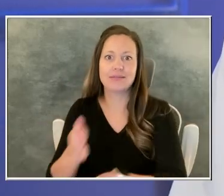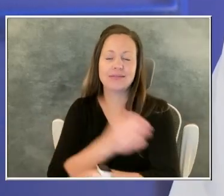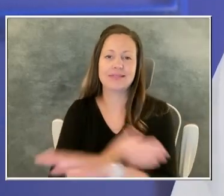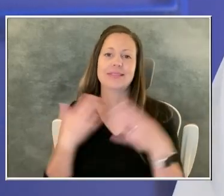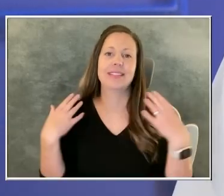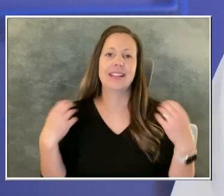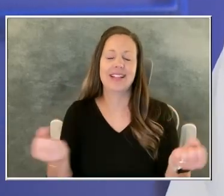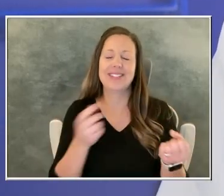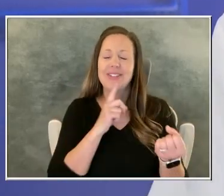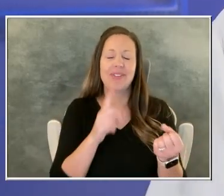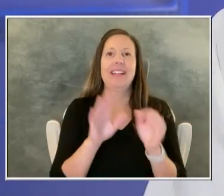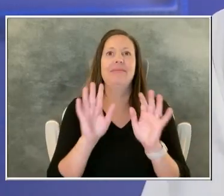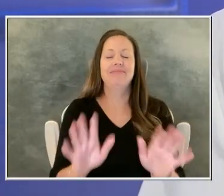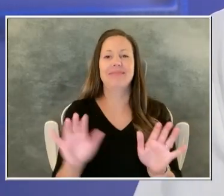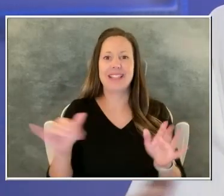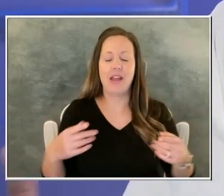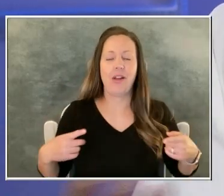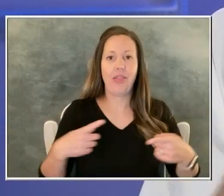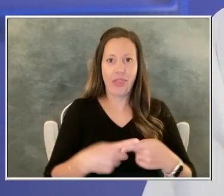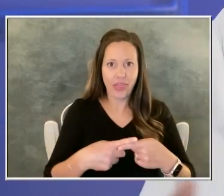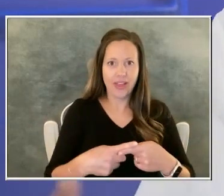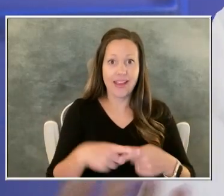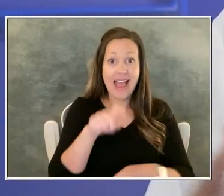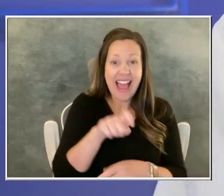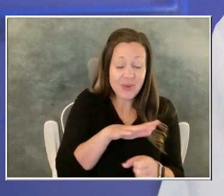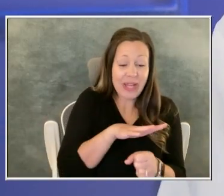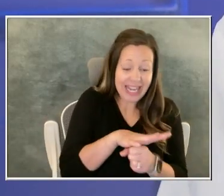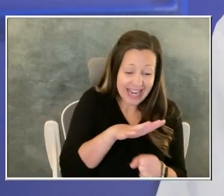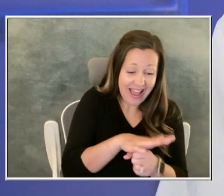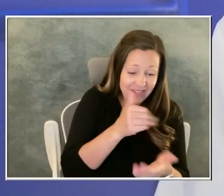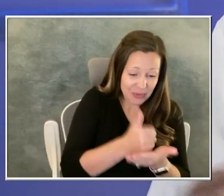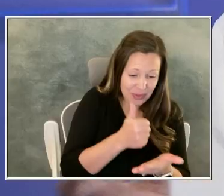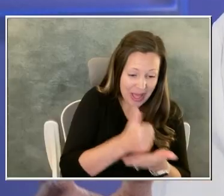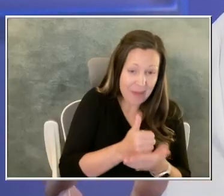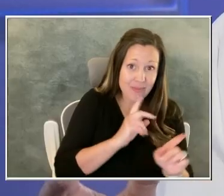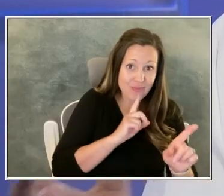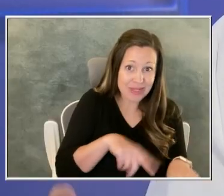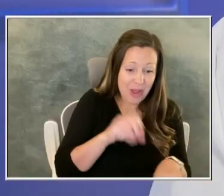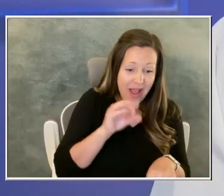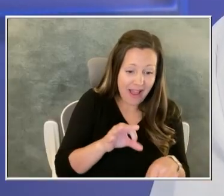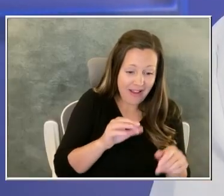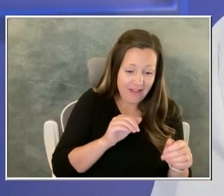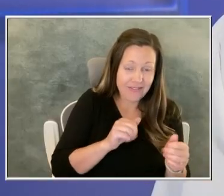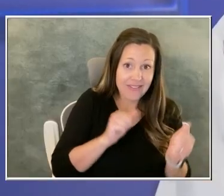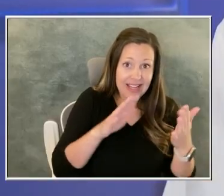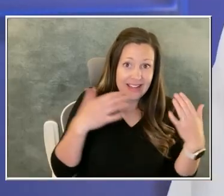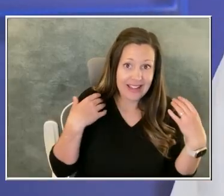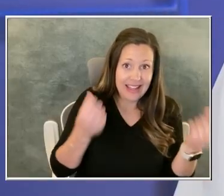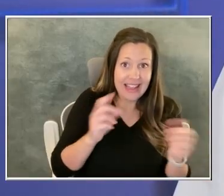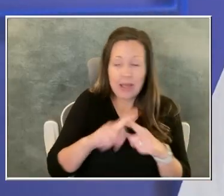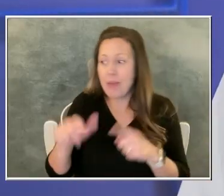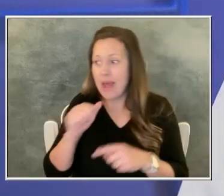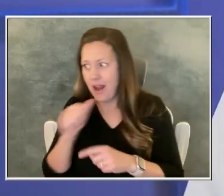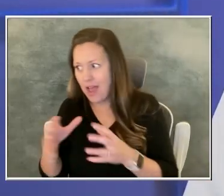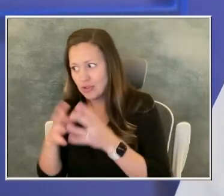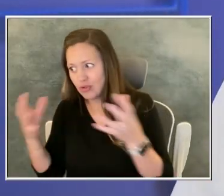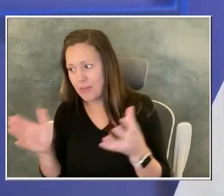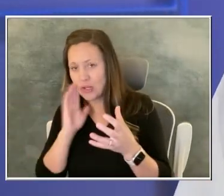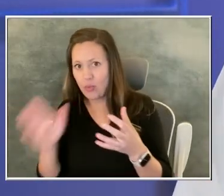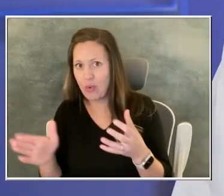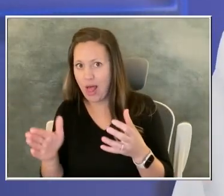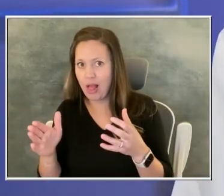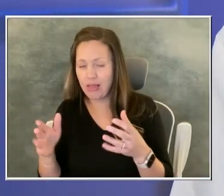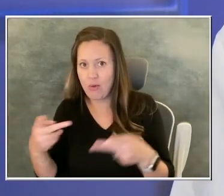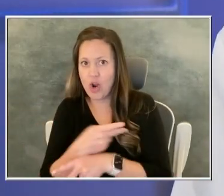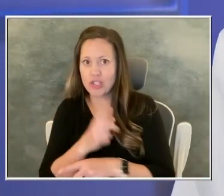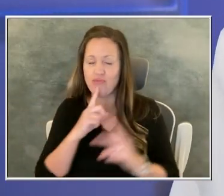Goldilocks problem where you have to do just enough to trigger that response of healing, but not too much that it makes it worse. And that's incredibly challenging. Even when